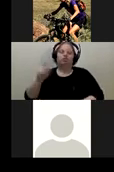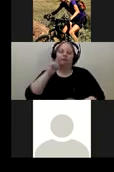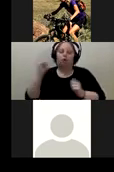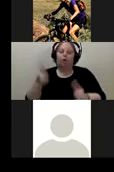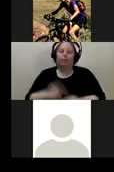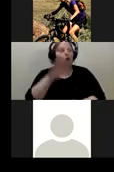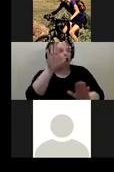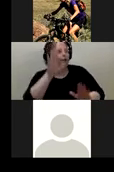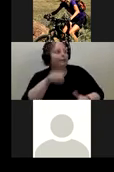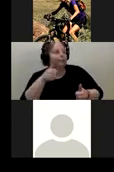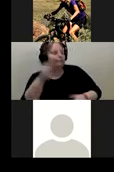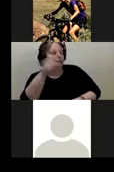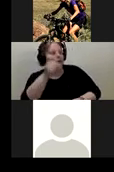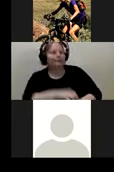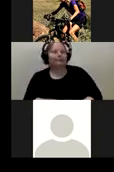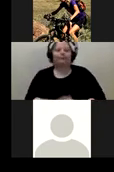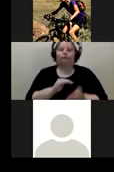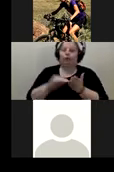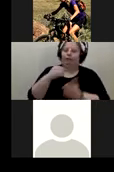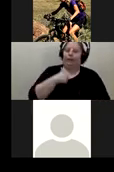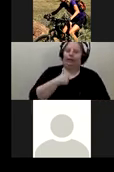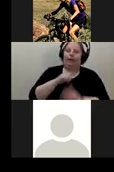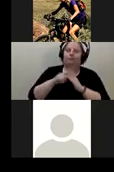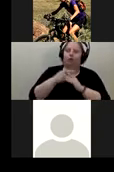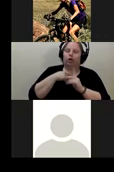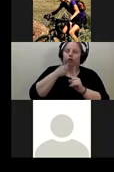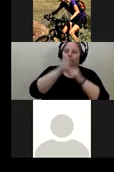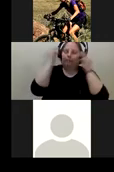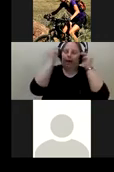Awesome. Yeah, forgive me. I'm starting to get a migraine, so